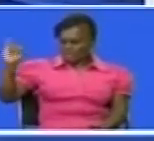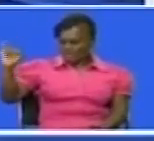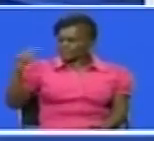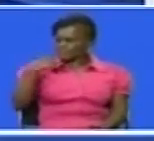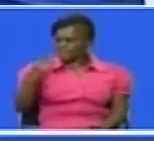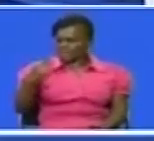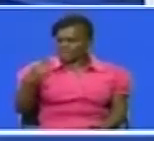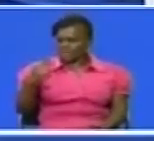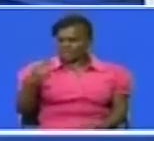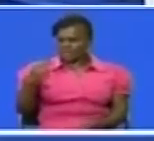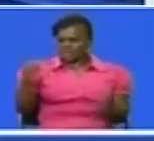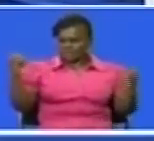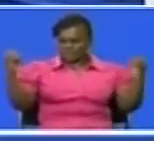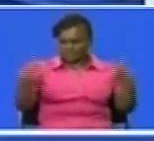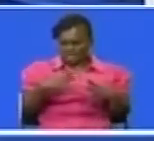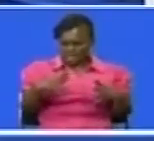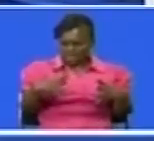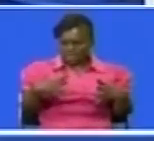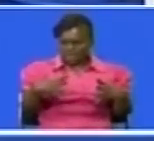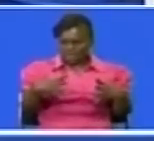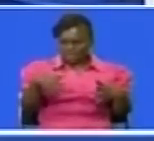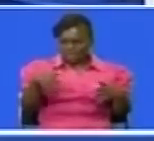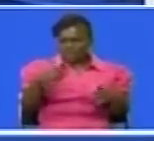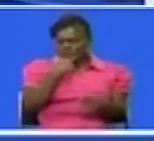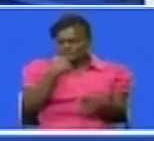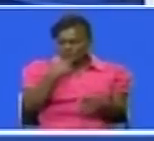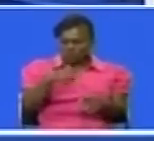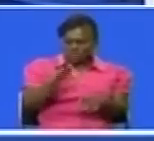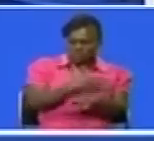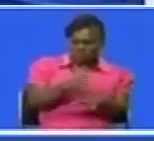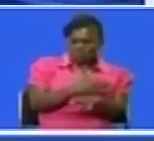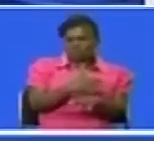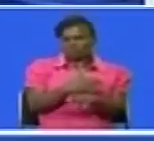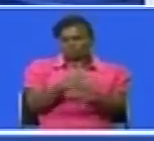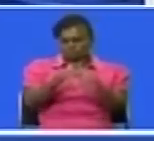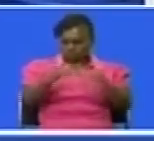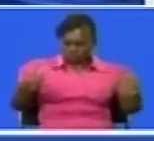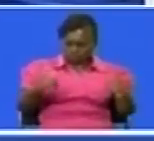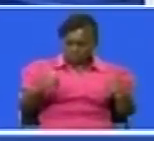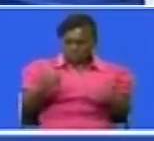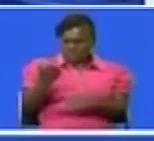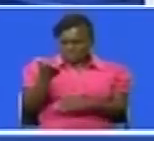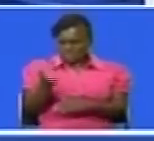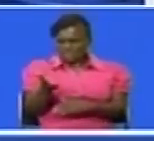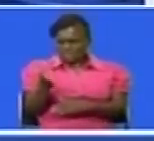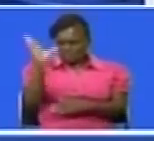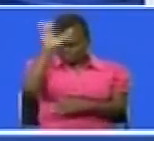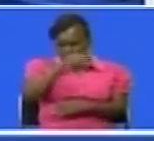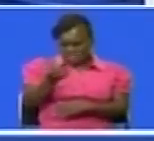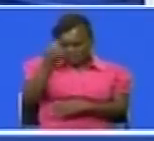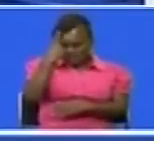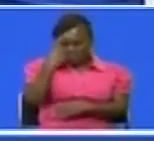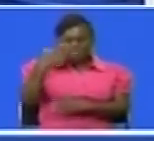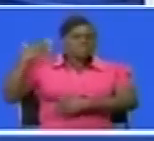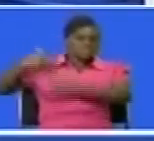says that the Luo are as foreign to the Kikuyus as any other nation. So that mistrust has an history,